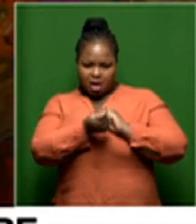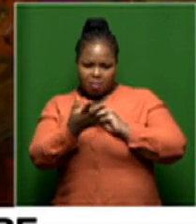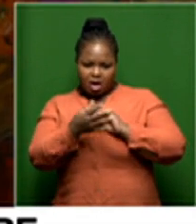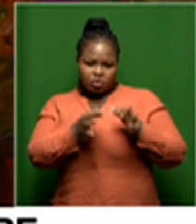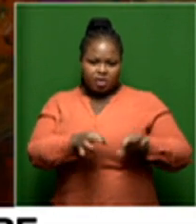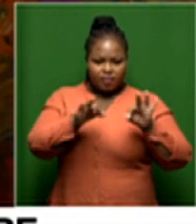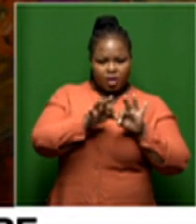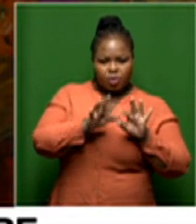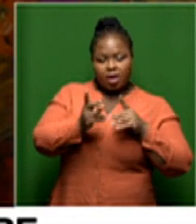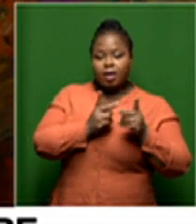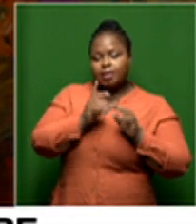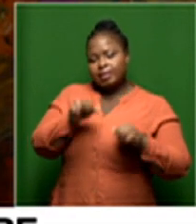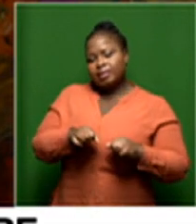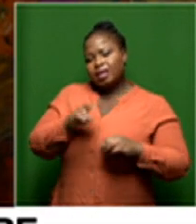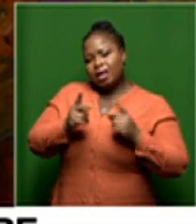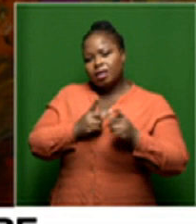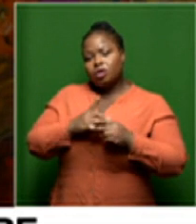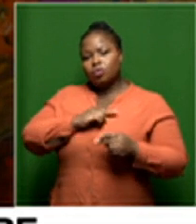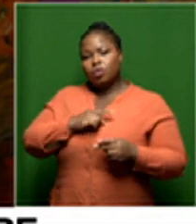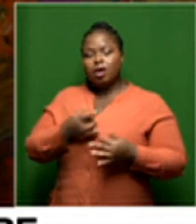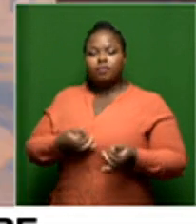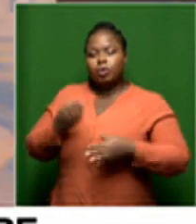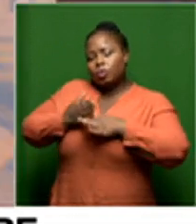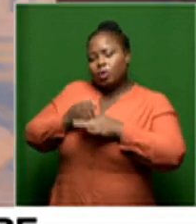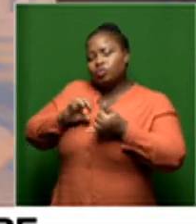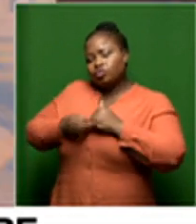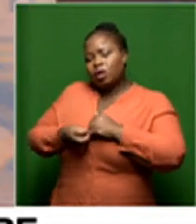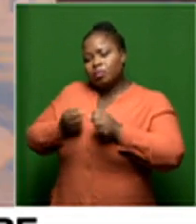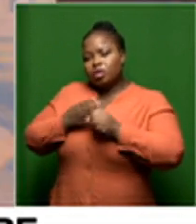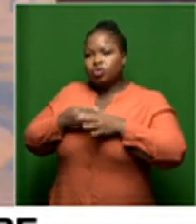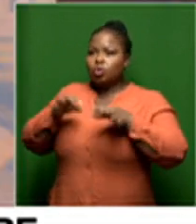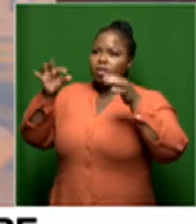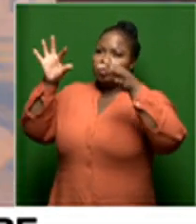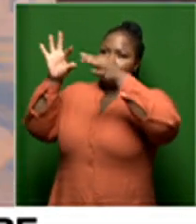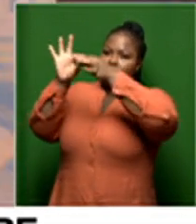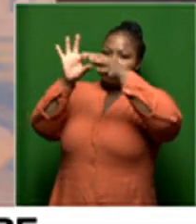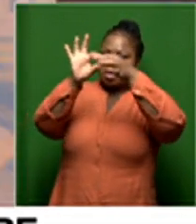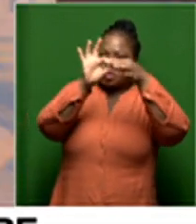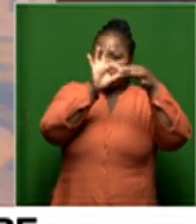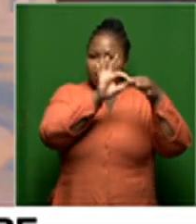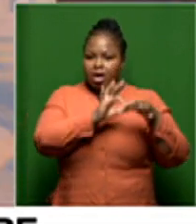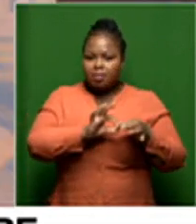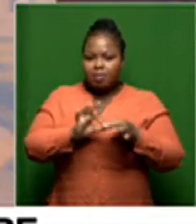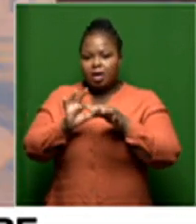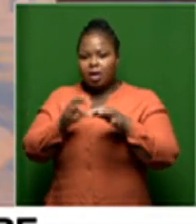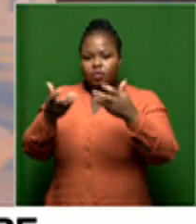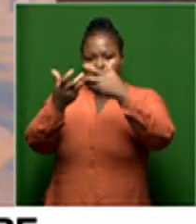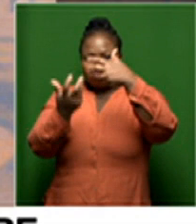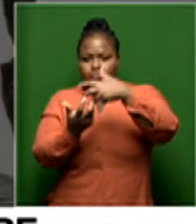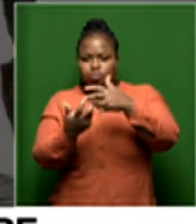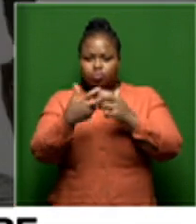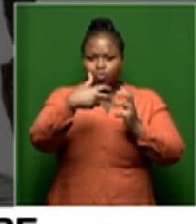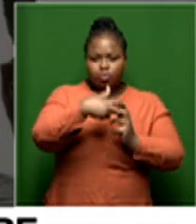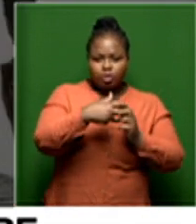some sort of gentle curatorial work in that we do try and hang things together that make sense, put things into